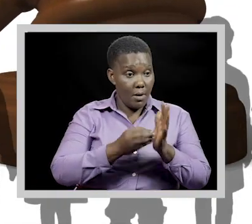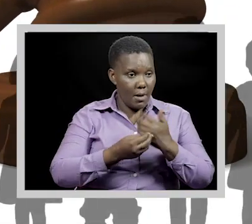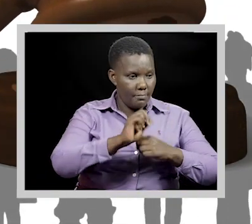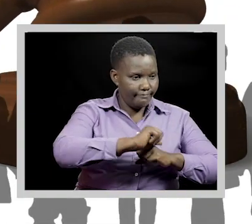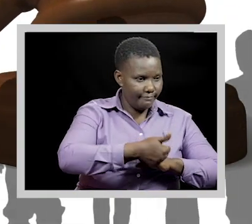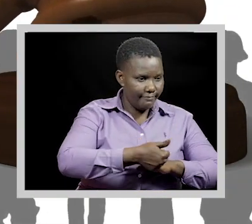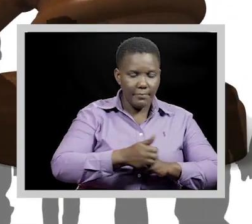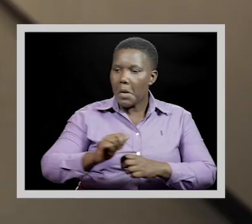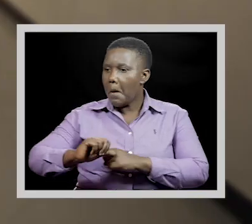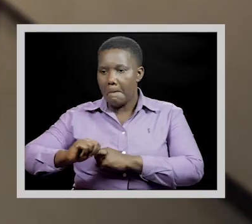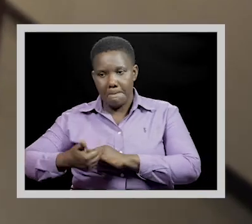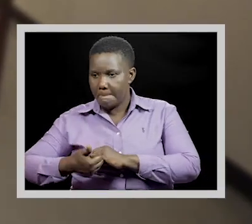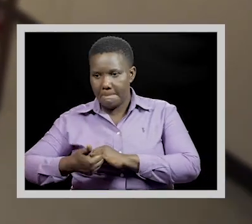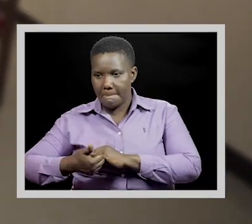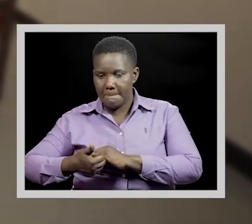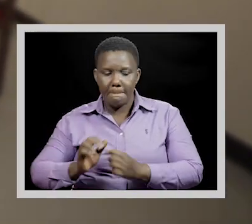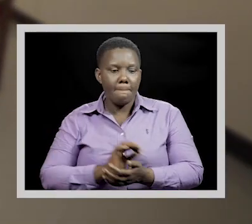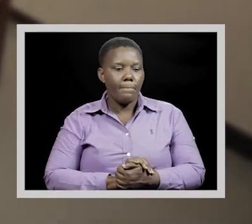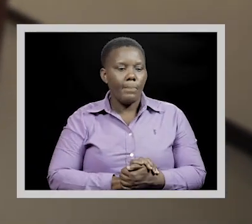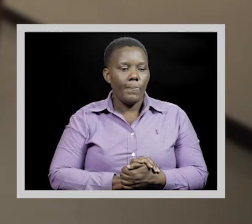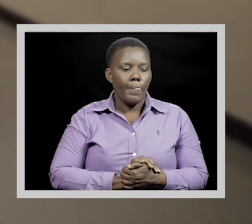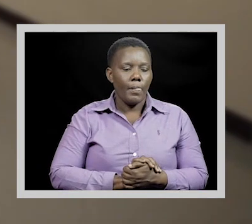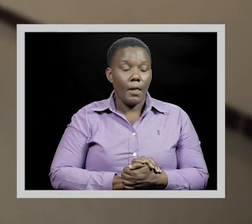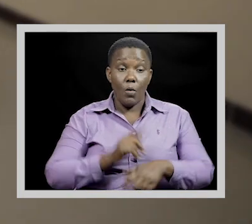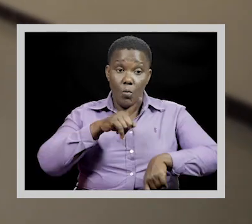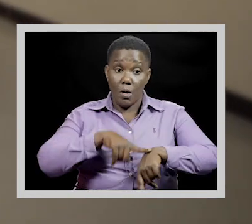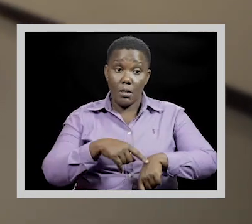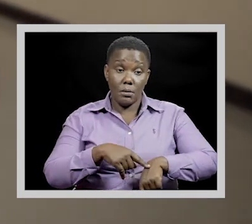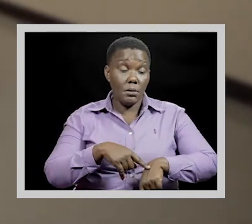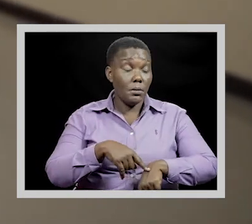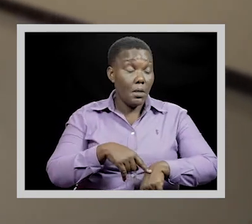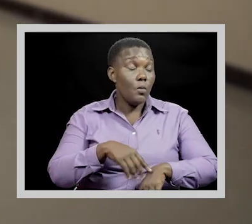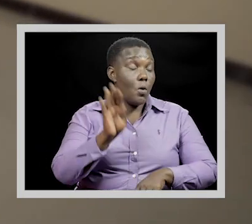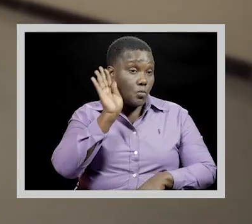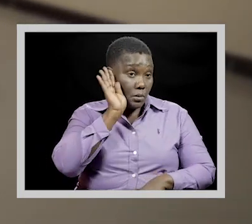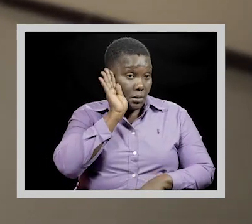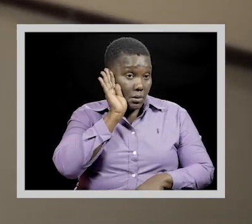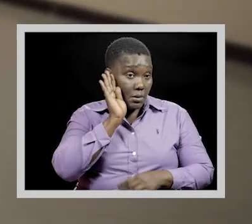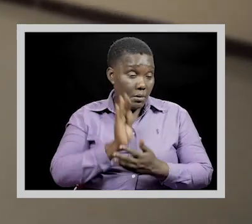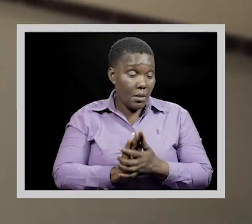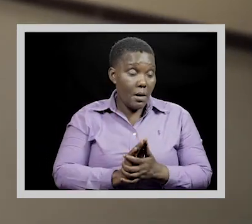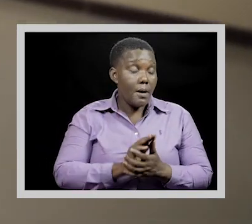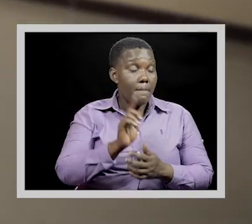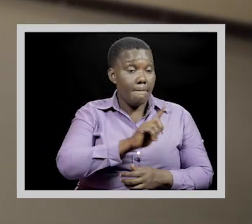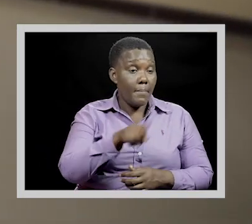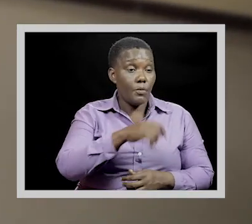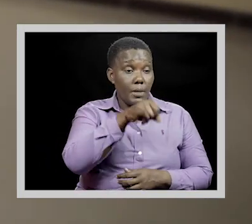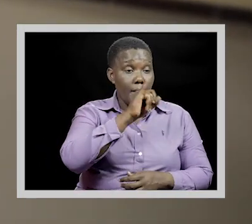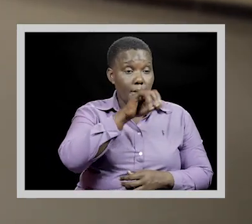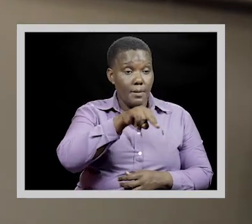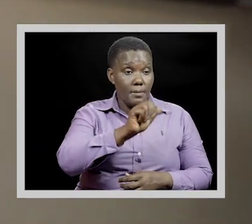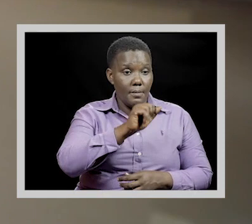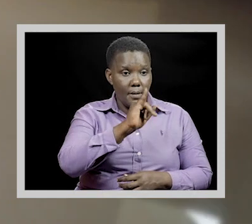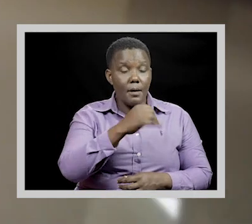Do's and don'ts. What are the do's and don'ts when handling criminal charges against a